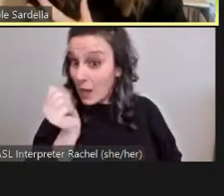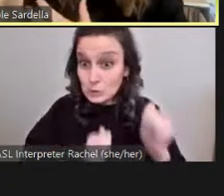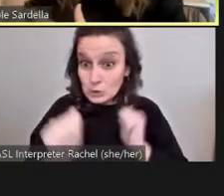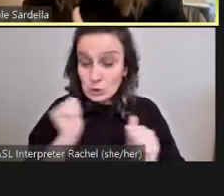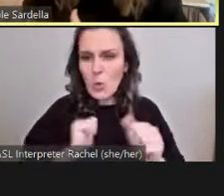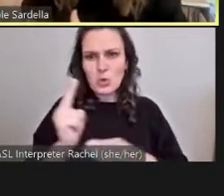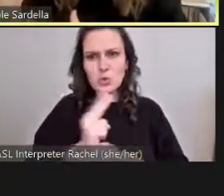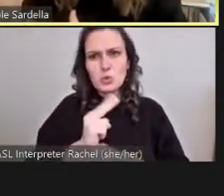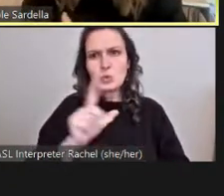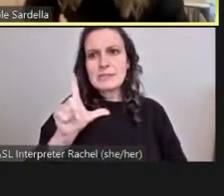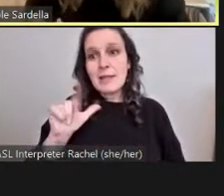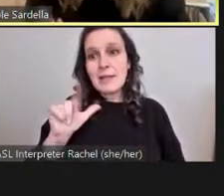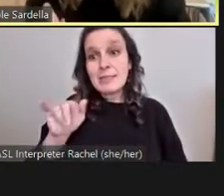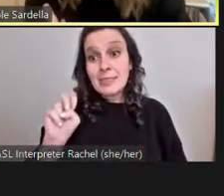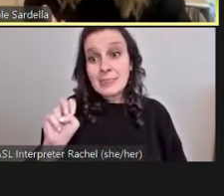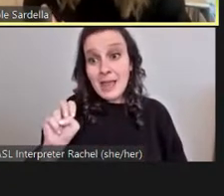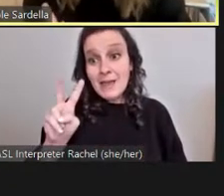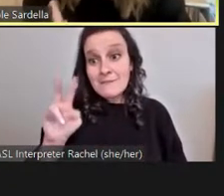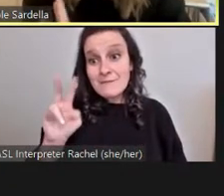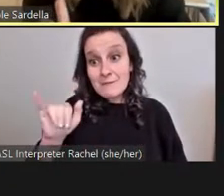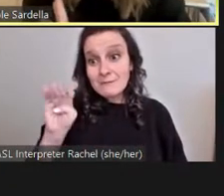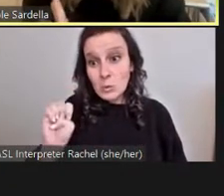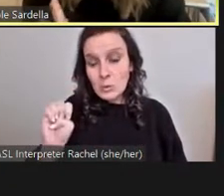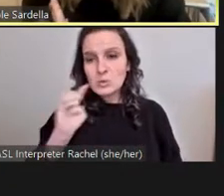to stream the audio description.